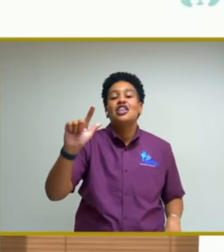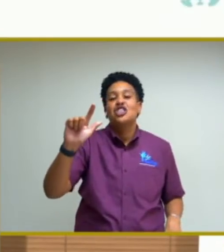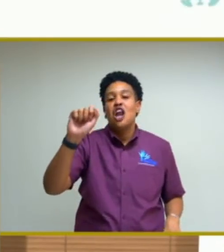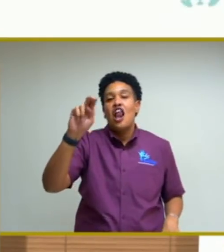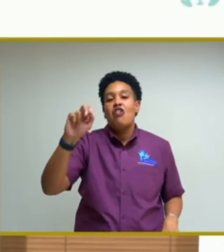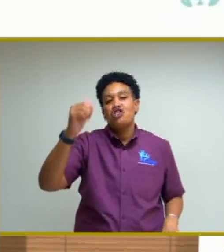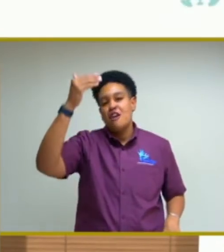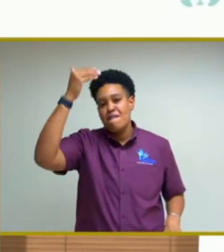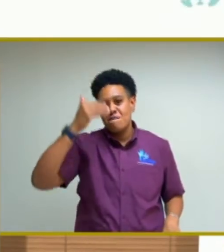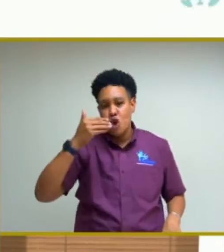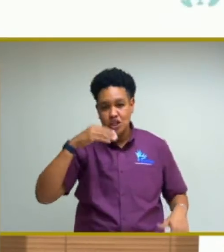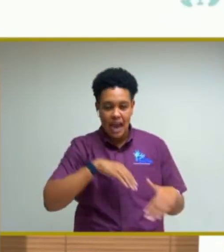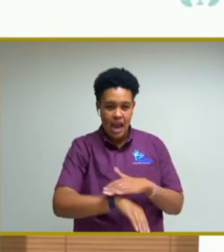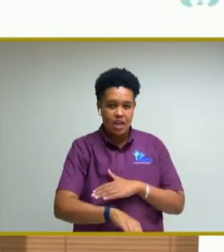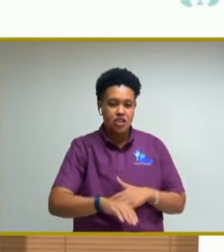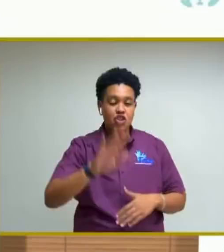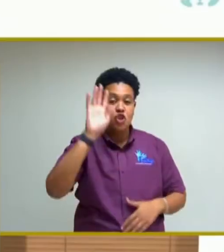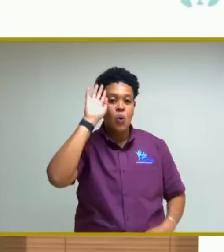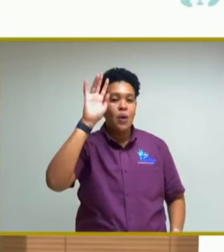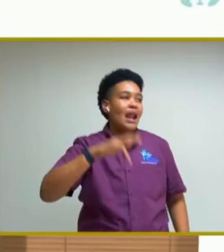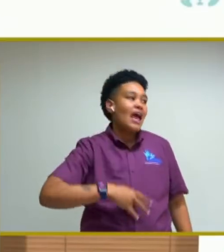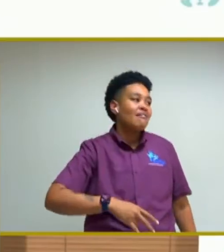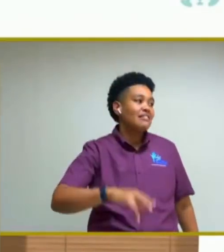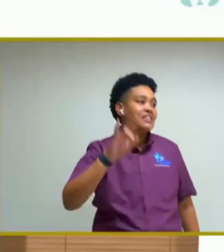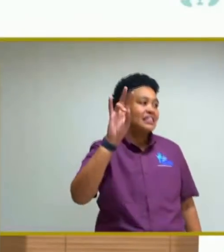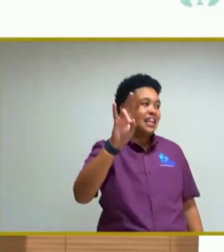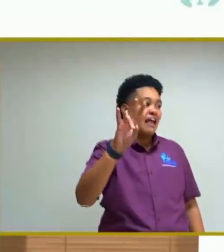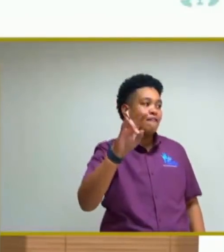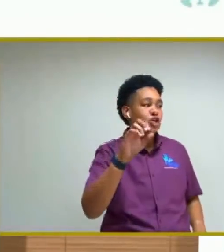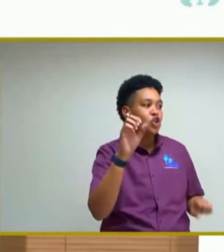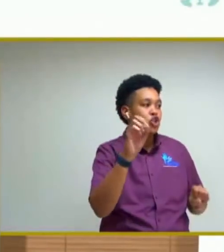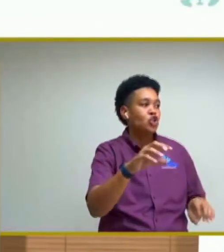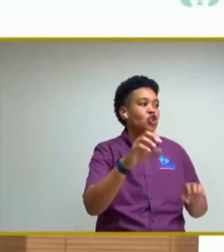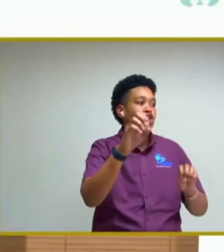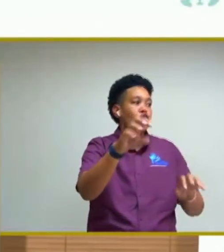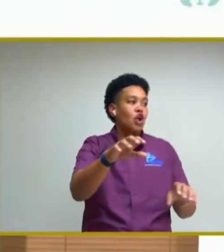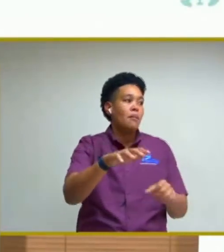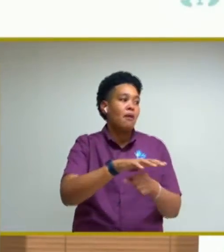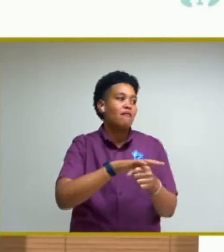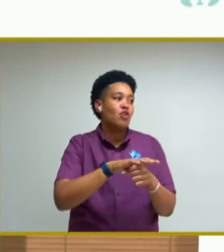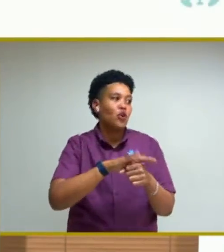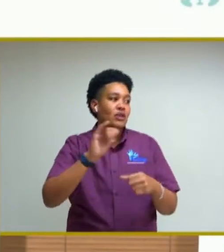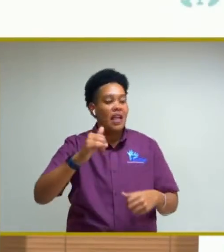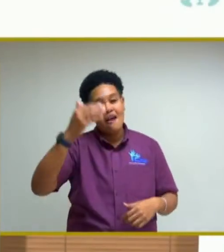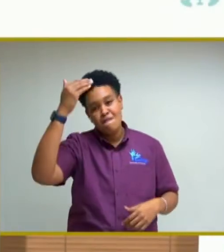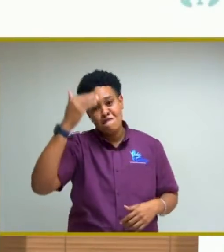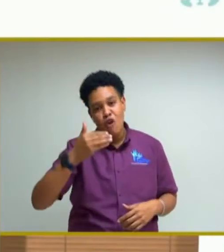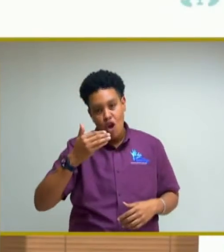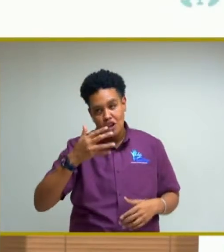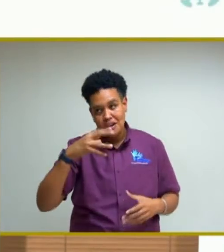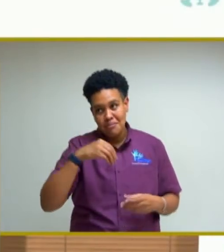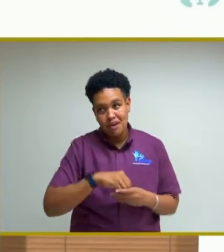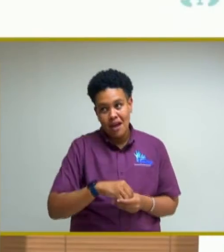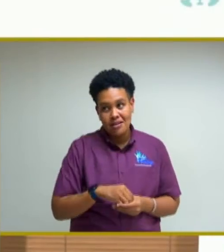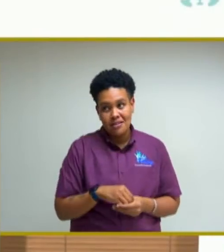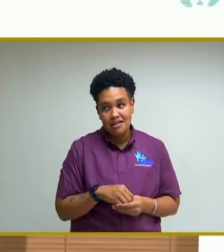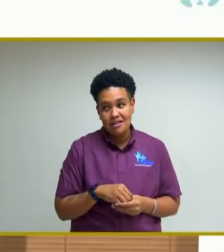entrance. And there will be 7 drop-off points at that front part of